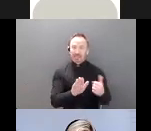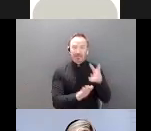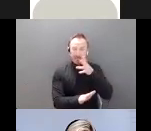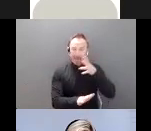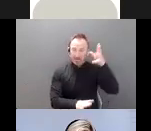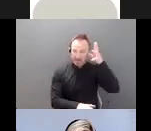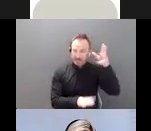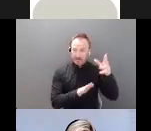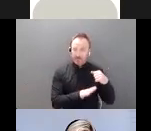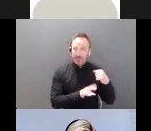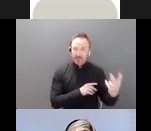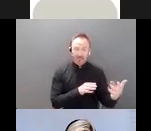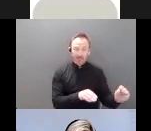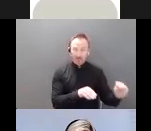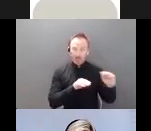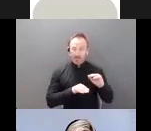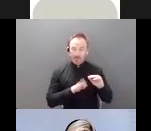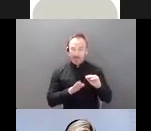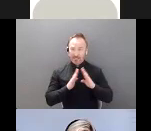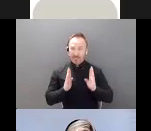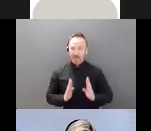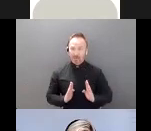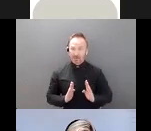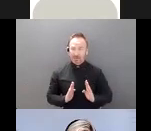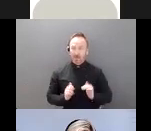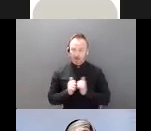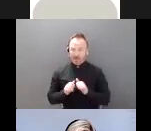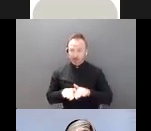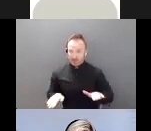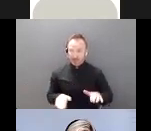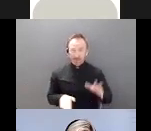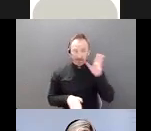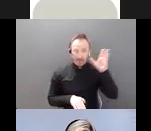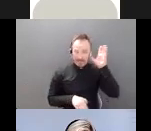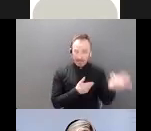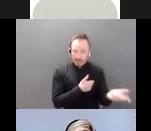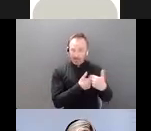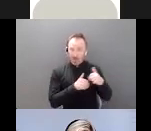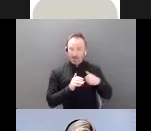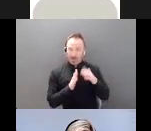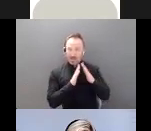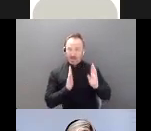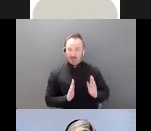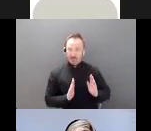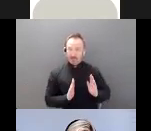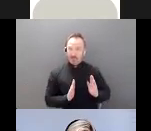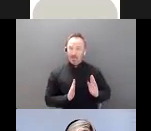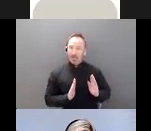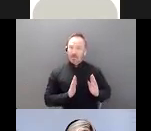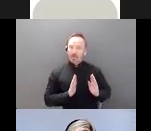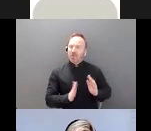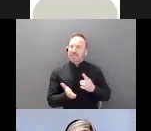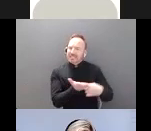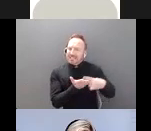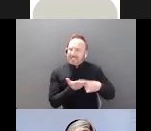him and the children. And, we talked about having conversations with the whole family to think about the